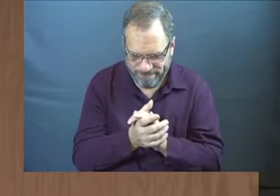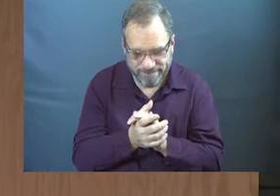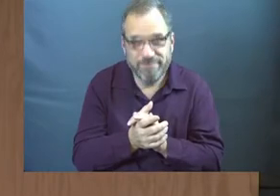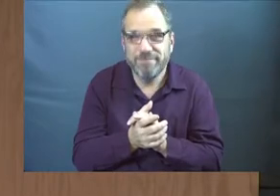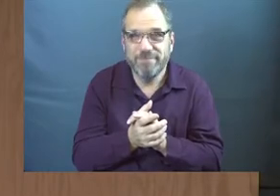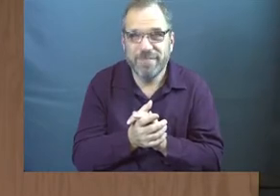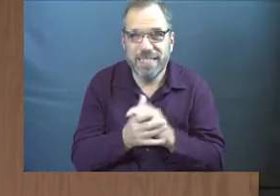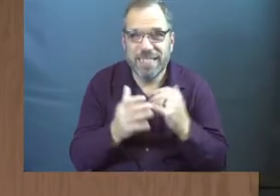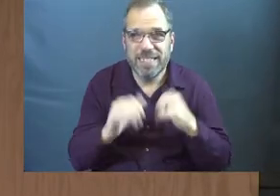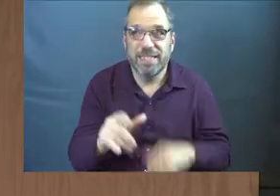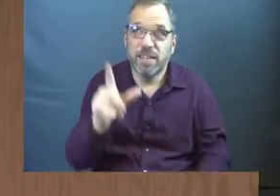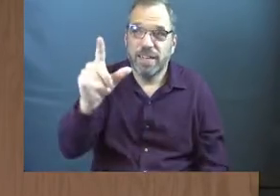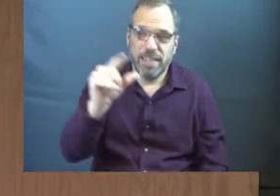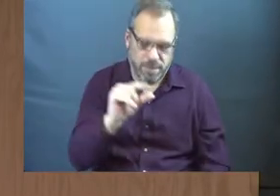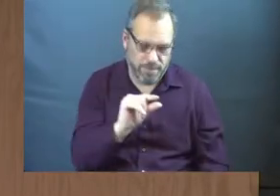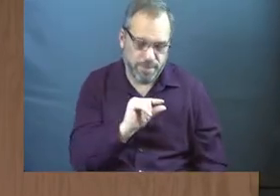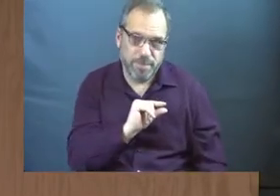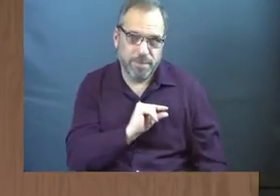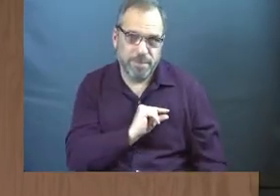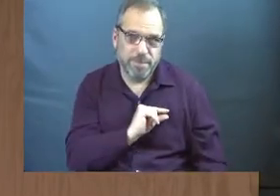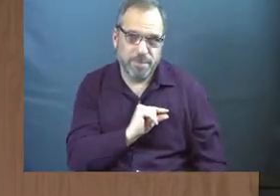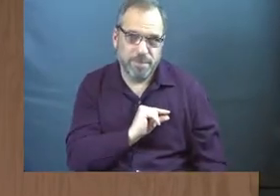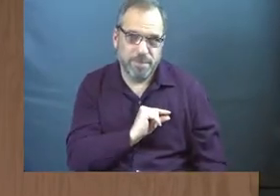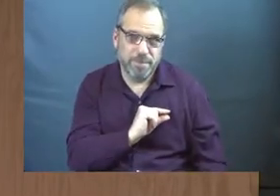I still kept hearing his voice.